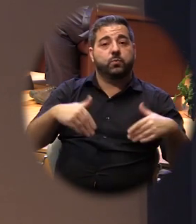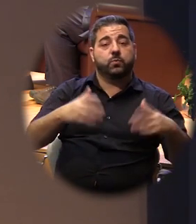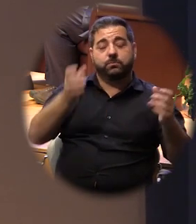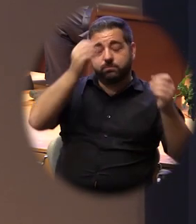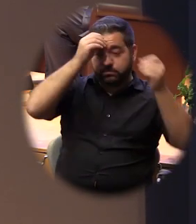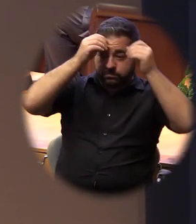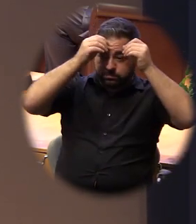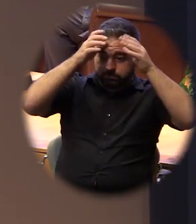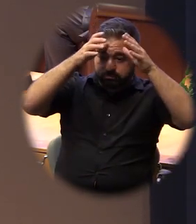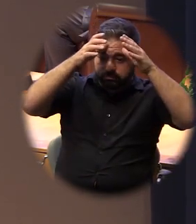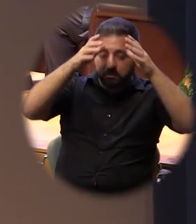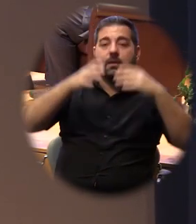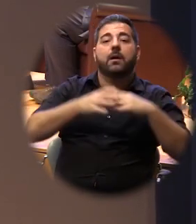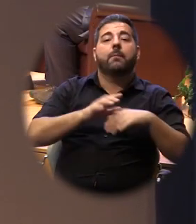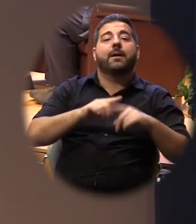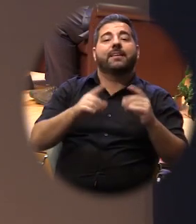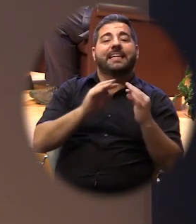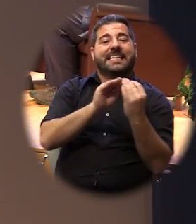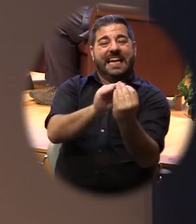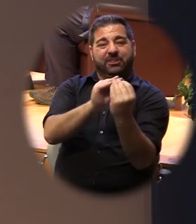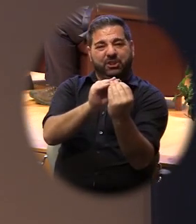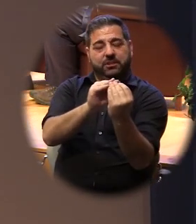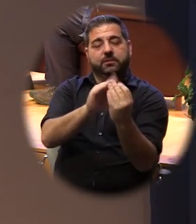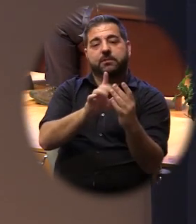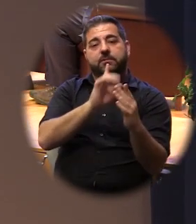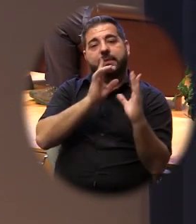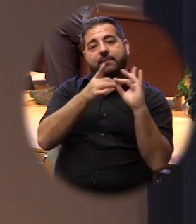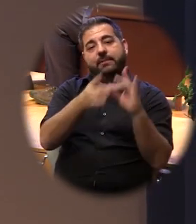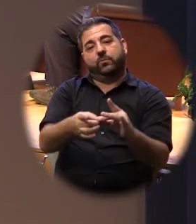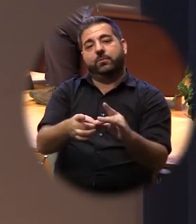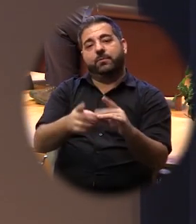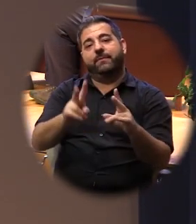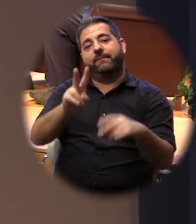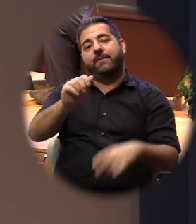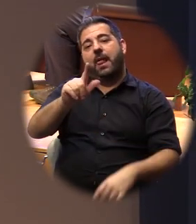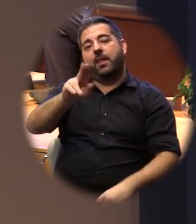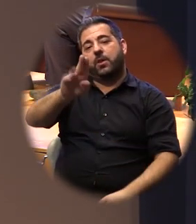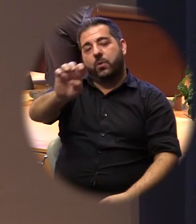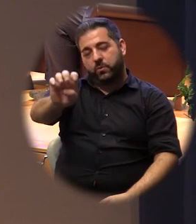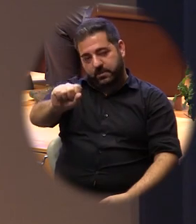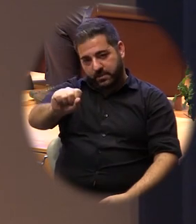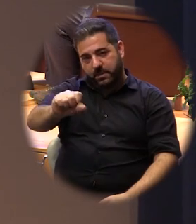that a lot of the tensions are really around values and worldview,